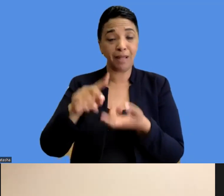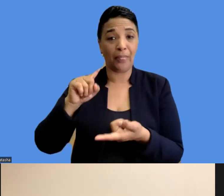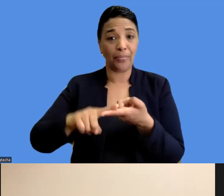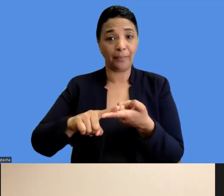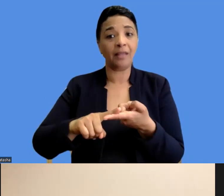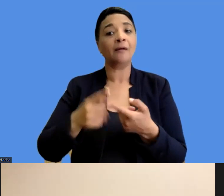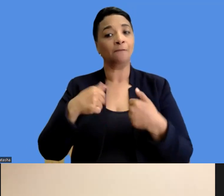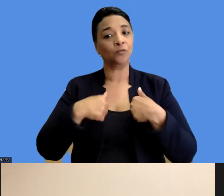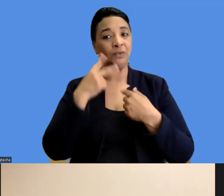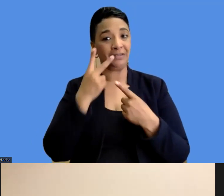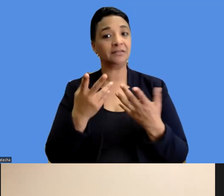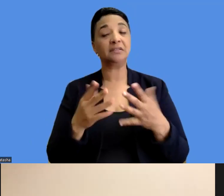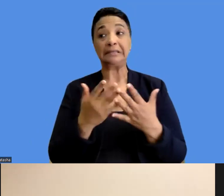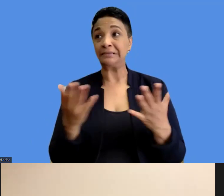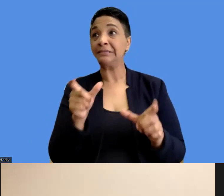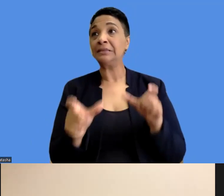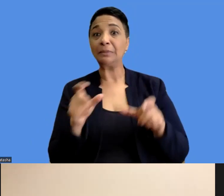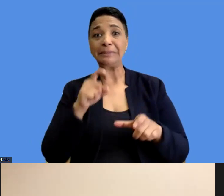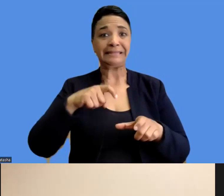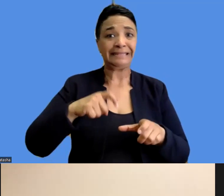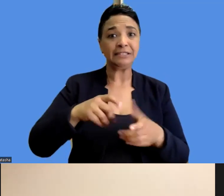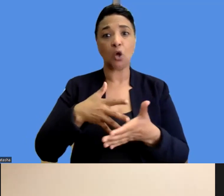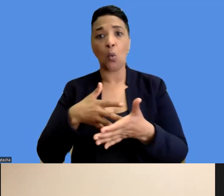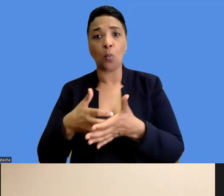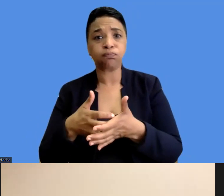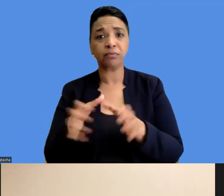who are most in need for this. And